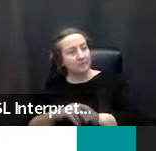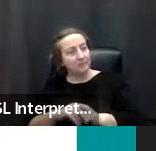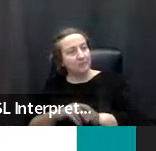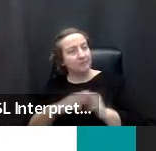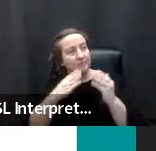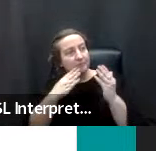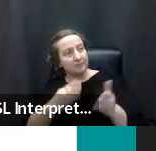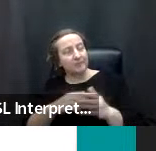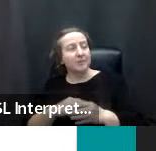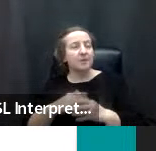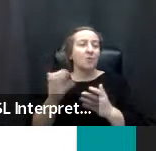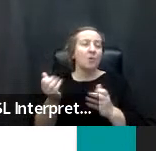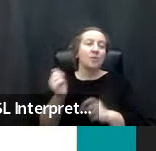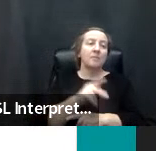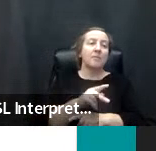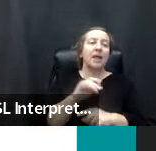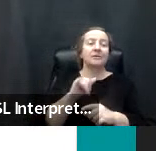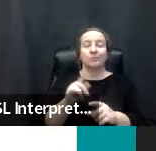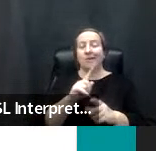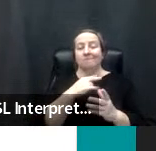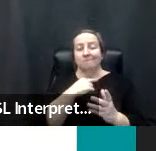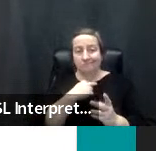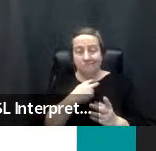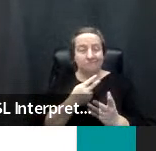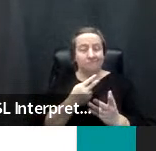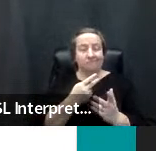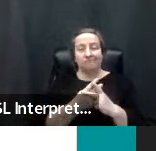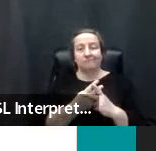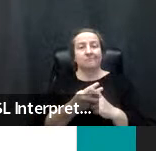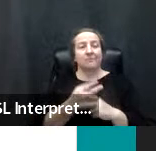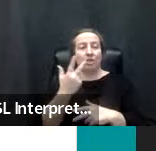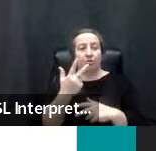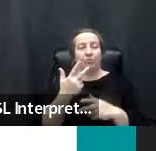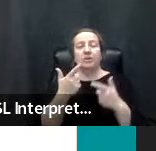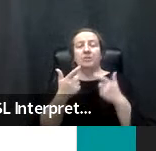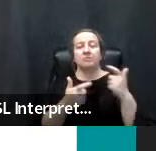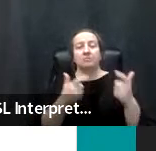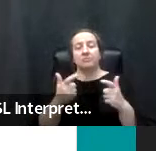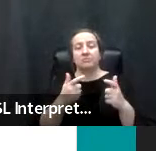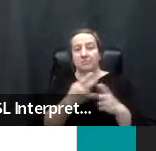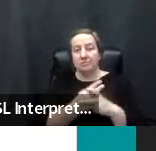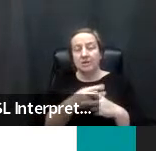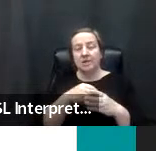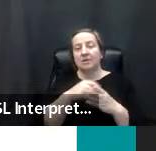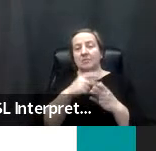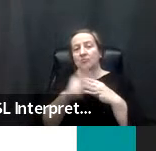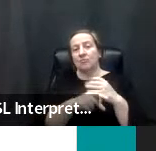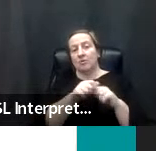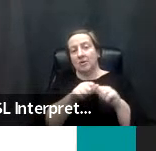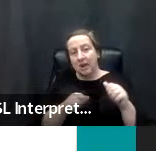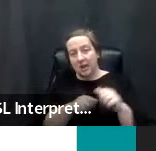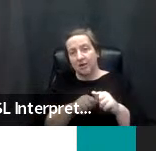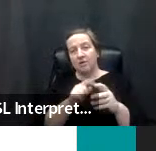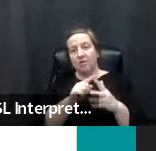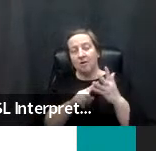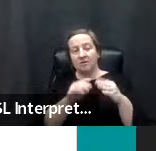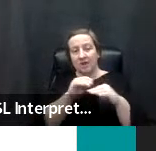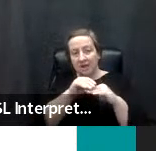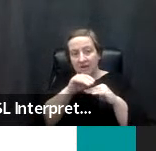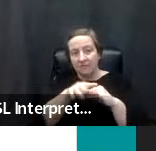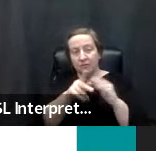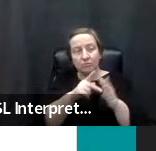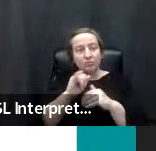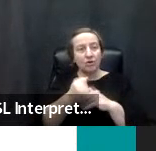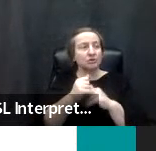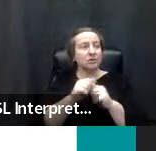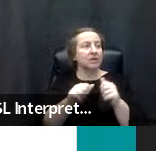Thank you. So I wanted to come back to the bottlenecks. We have kind of 3 major bottlenecks kind of in the program area or influencing our project area.